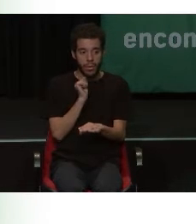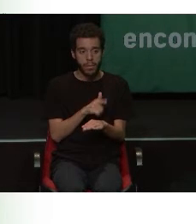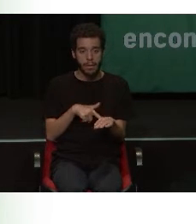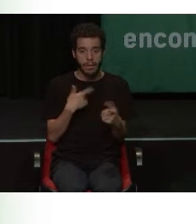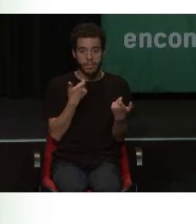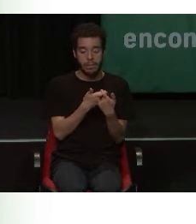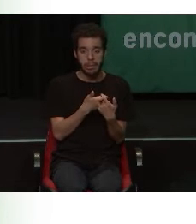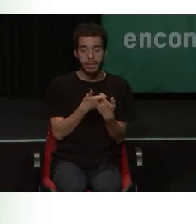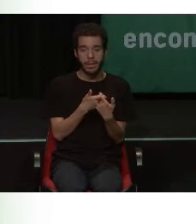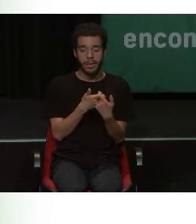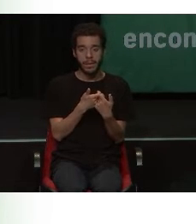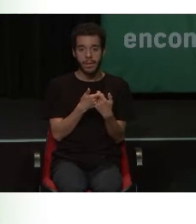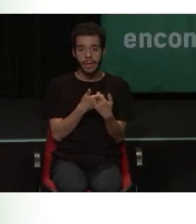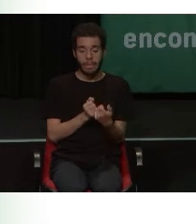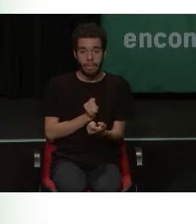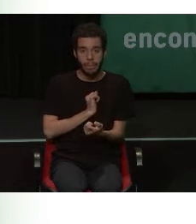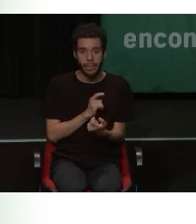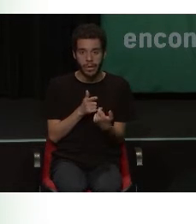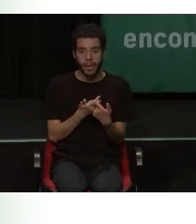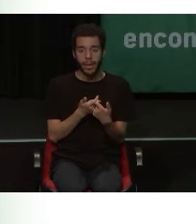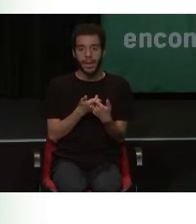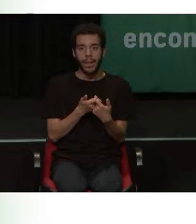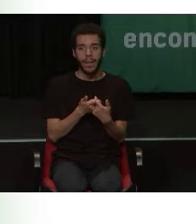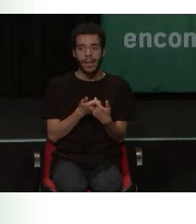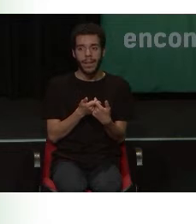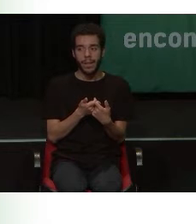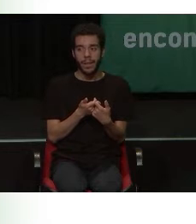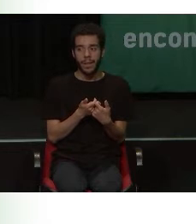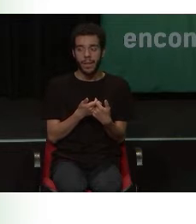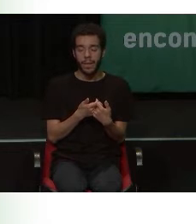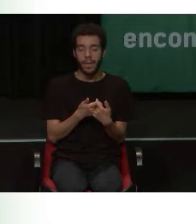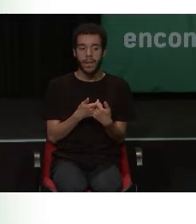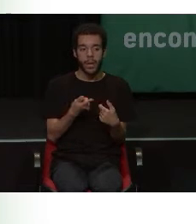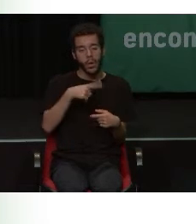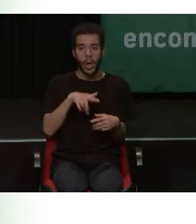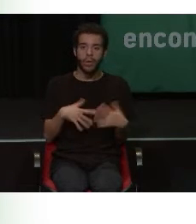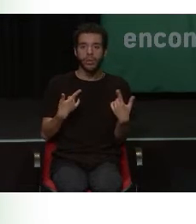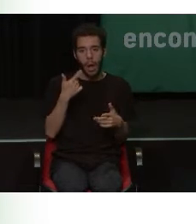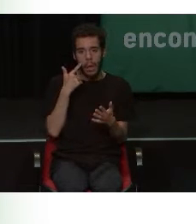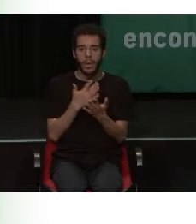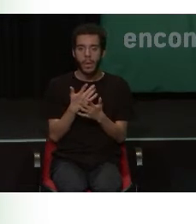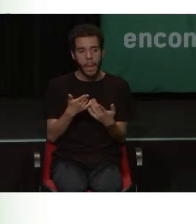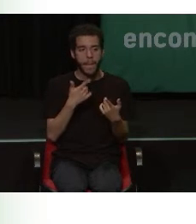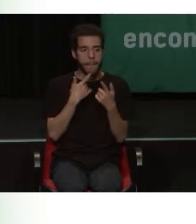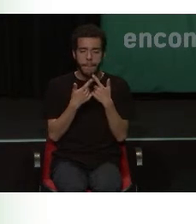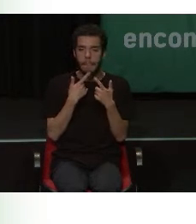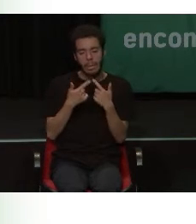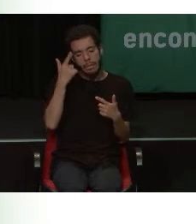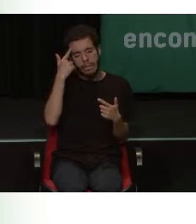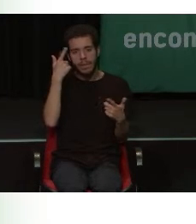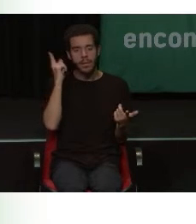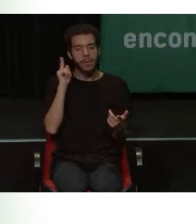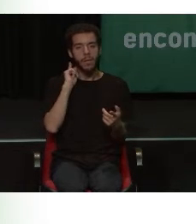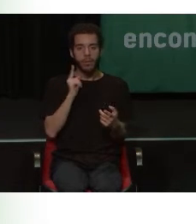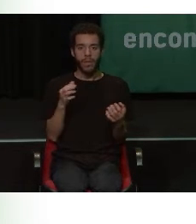this. And we have several questions to ask there. Some are a bit fundamental, because I am an